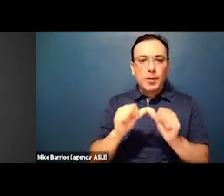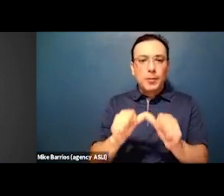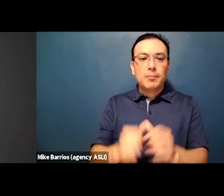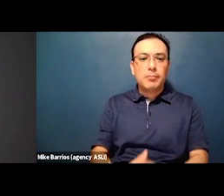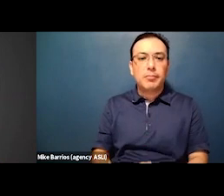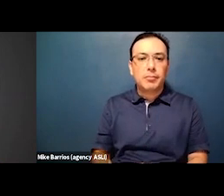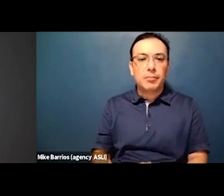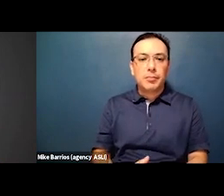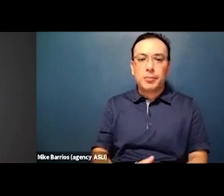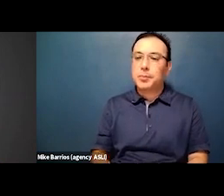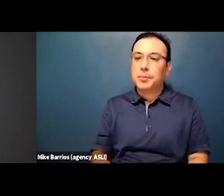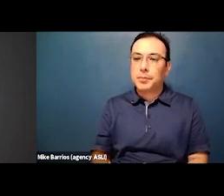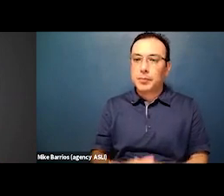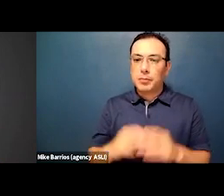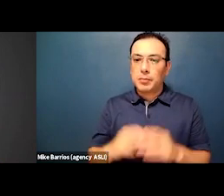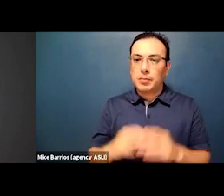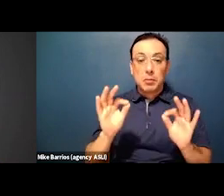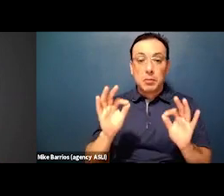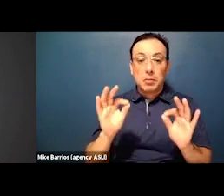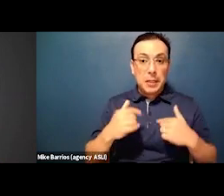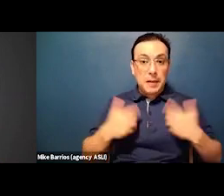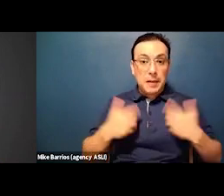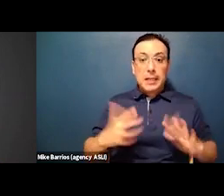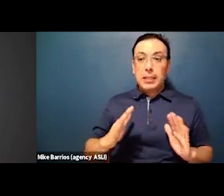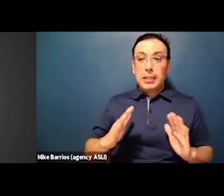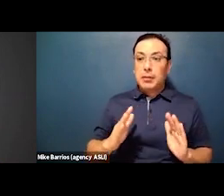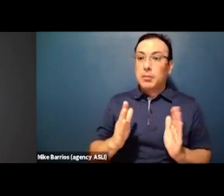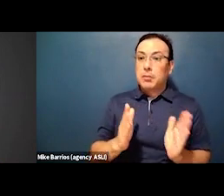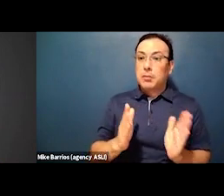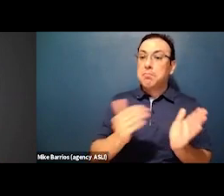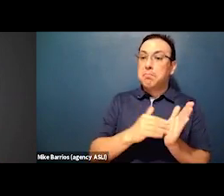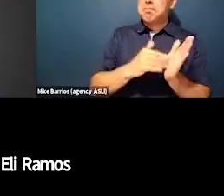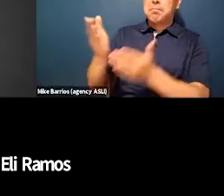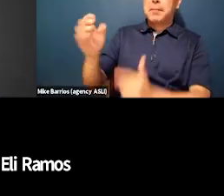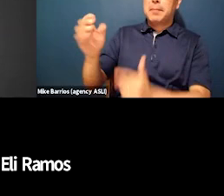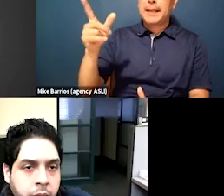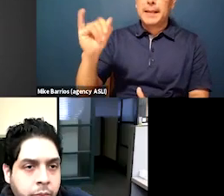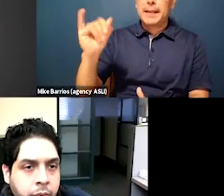All right, so I think I'm going to be passing it back to Eli for the next slide. Yep.